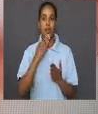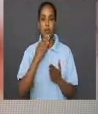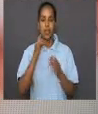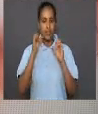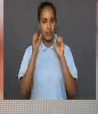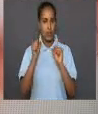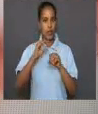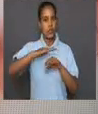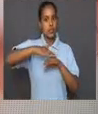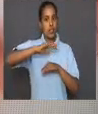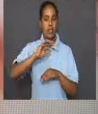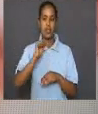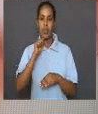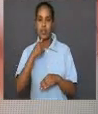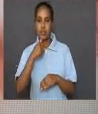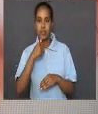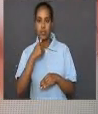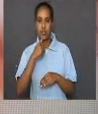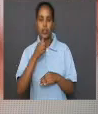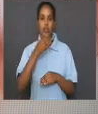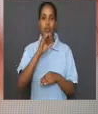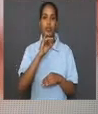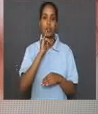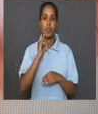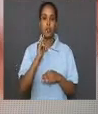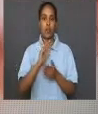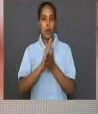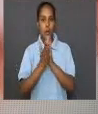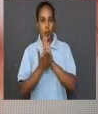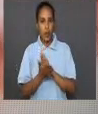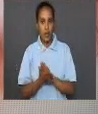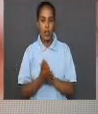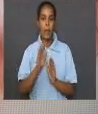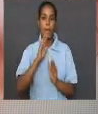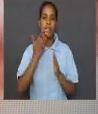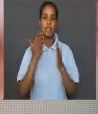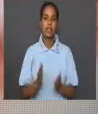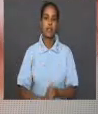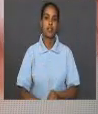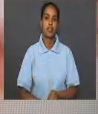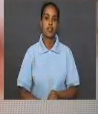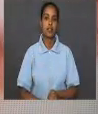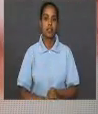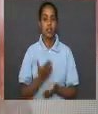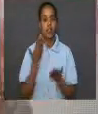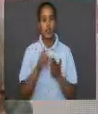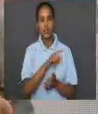if the base is stronger than the acid, the solution will be